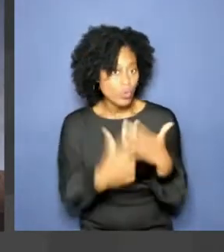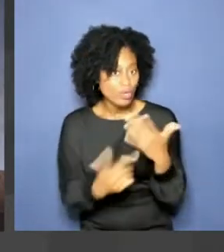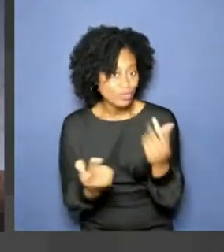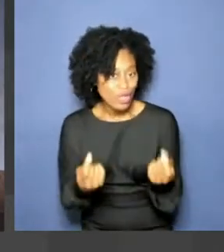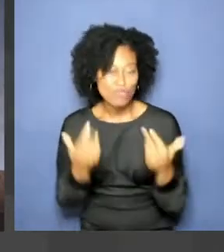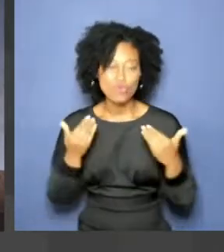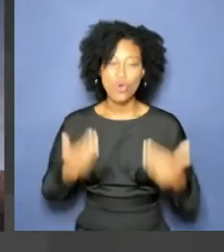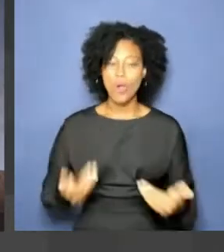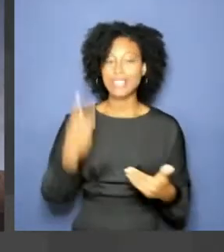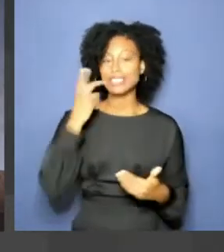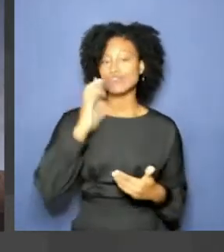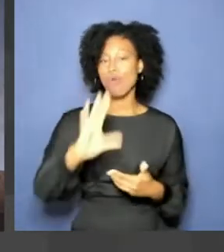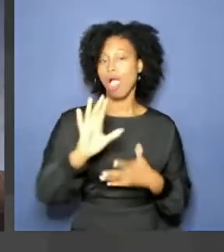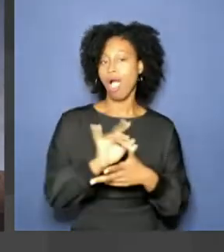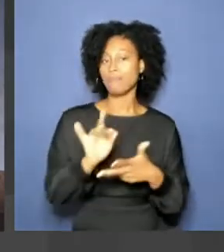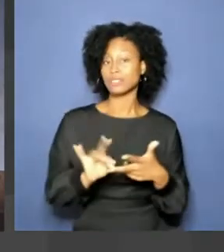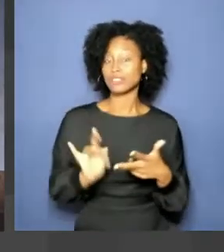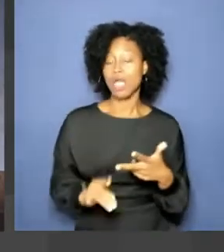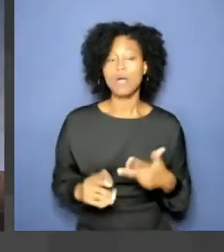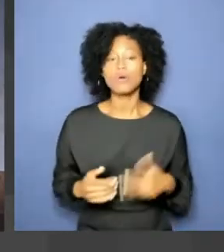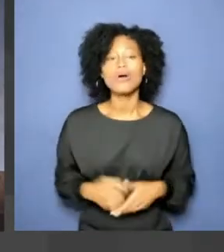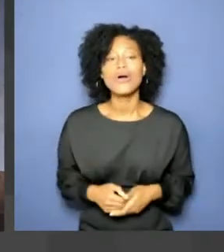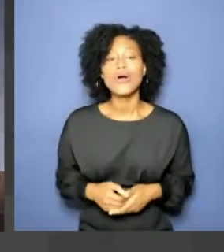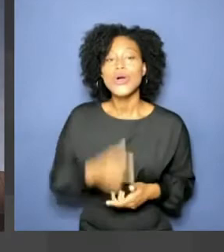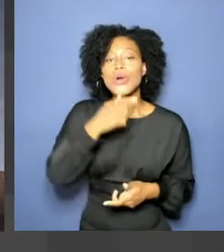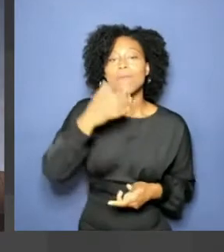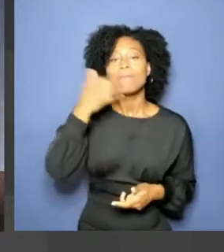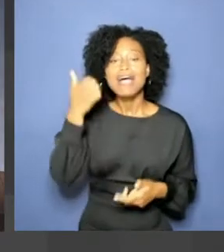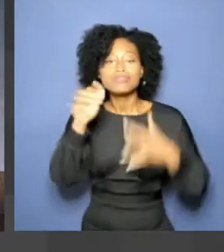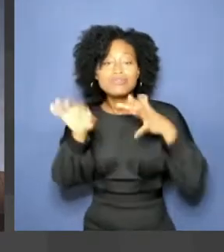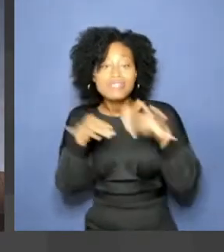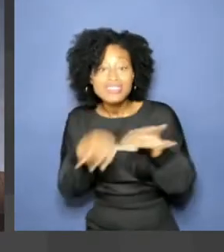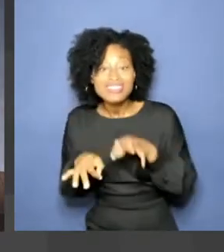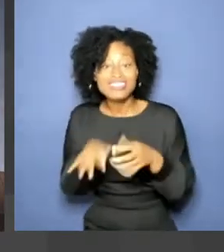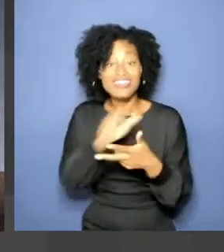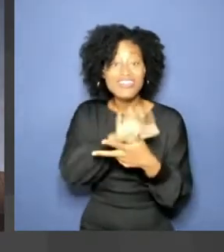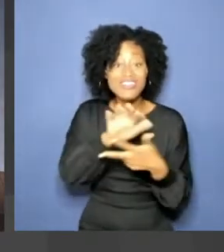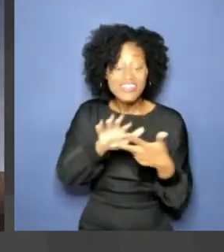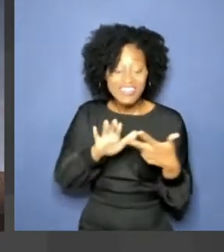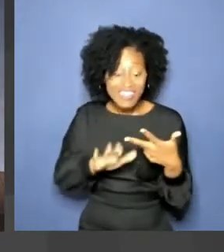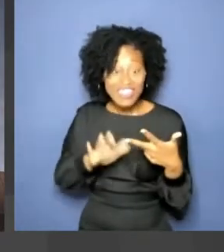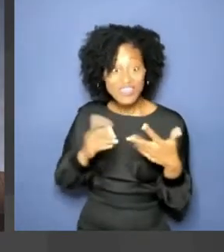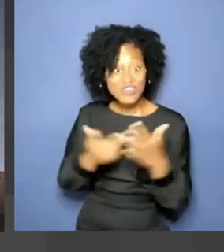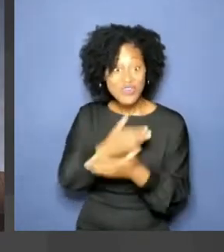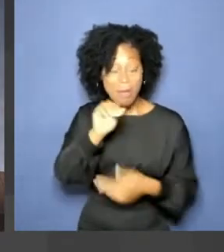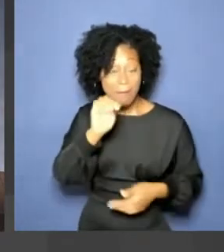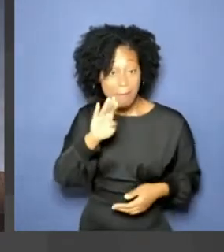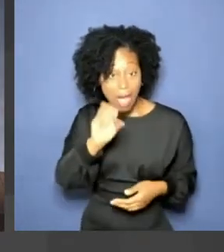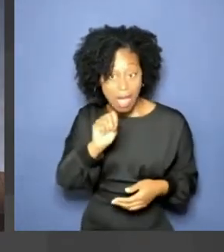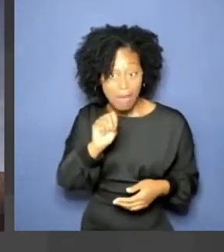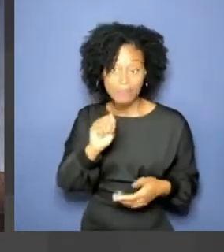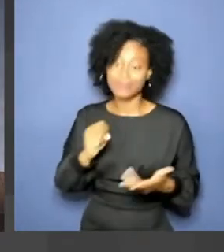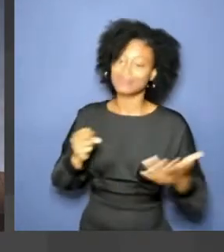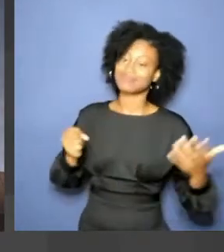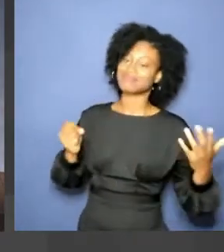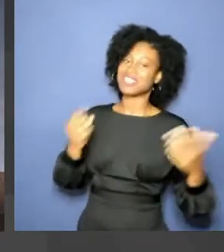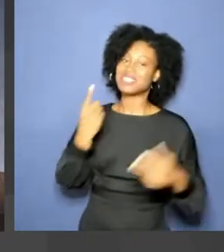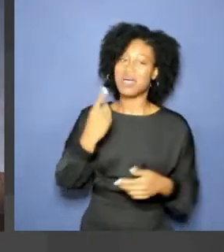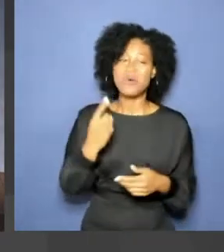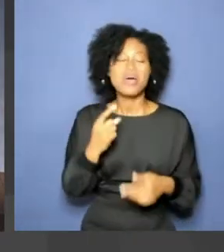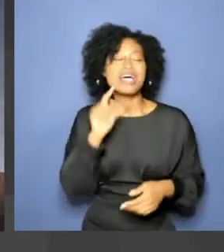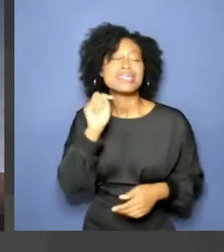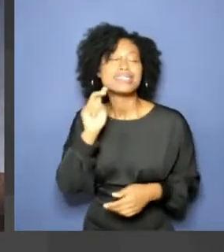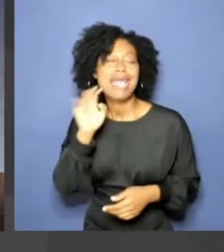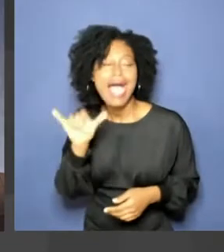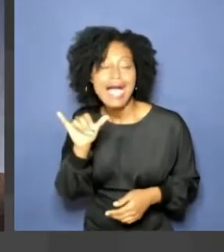your options. And who better to talk about our 3 potential new mobs than someone who is tiny in size, but